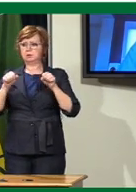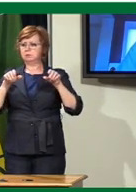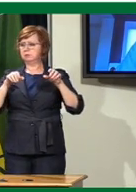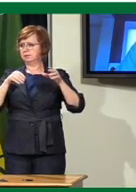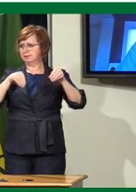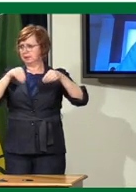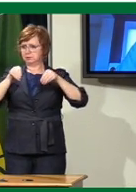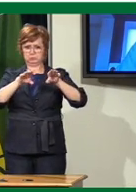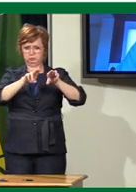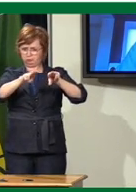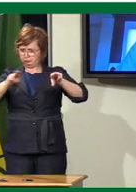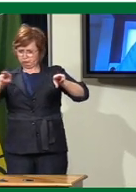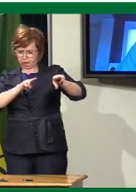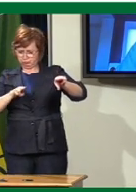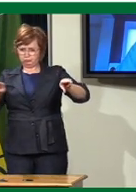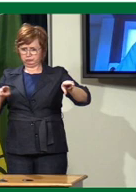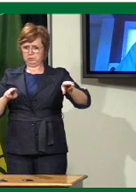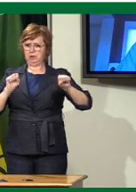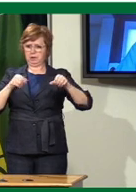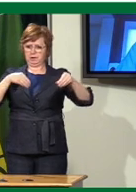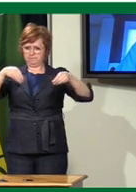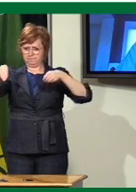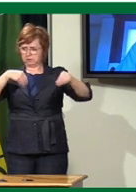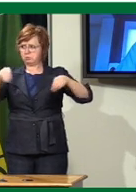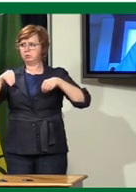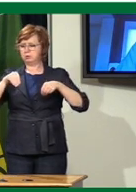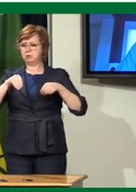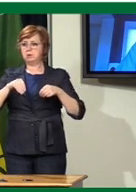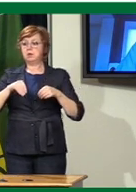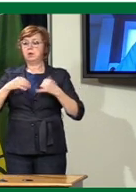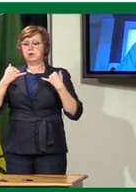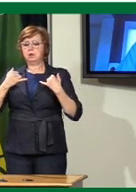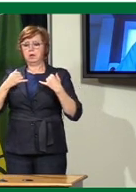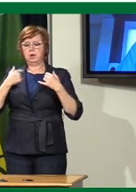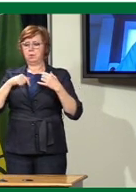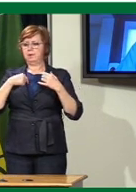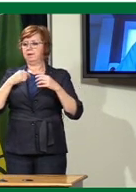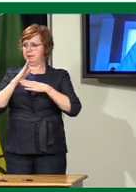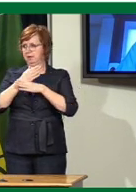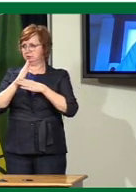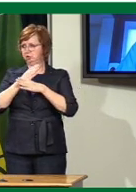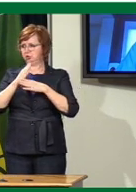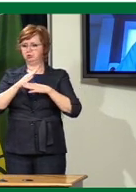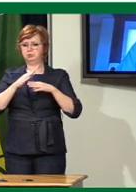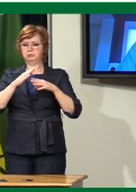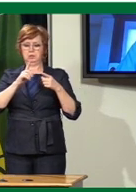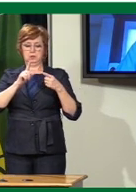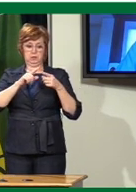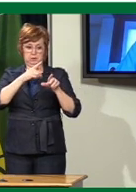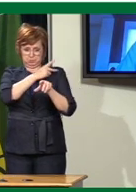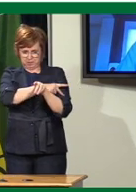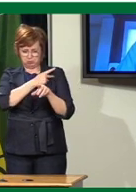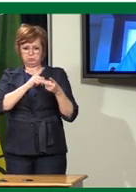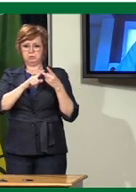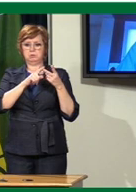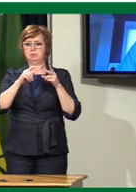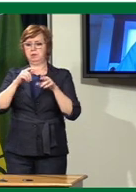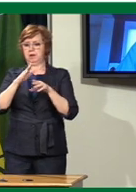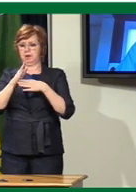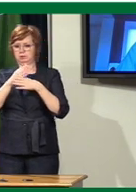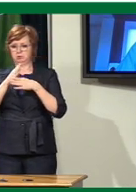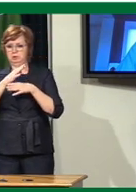after. What we're seeing right now is above our usual numbers of patients and numbers of staff, we have